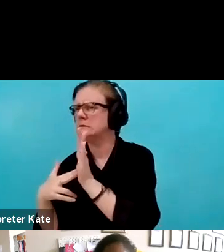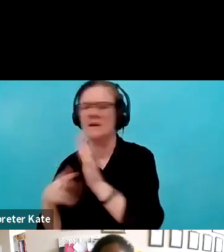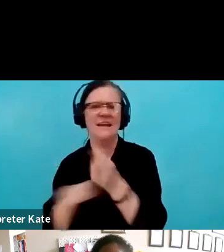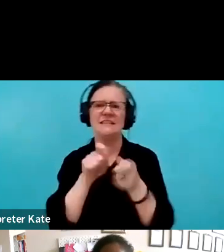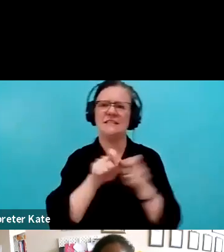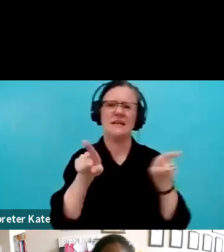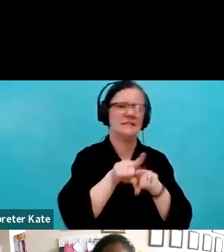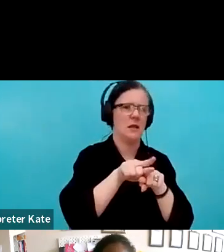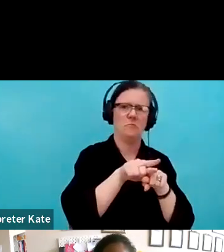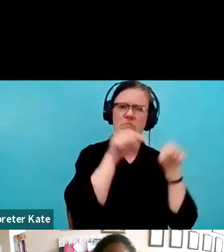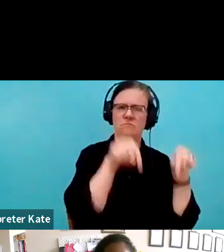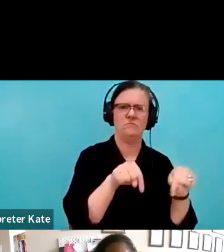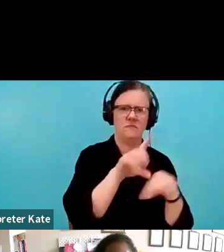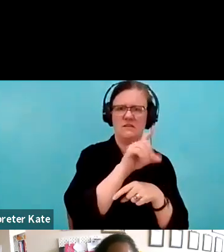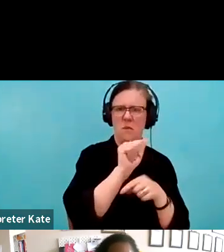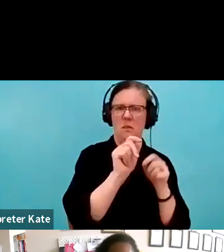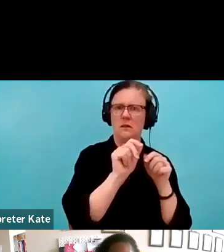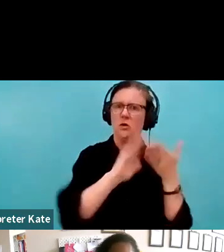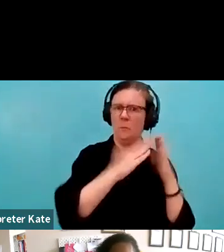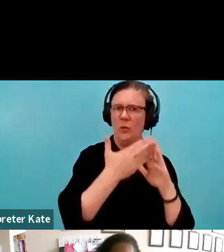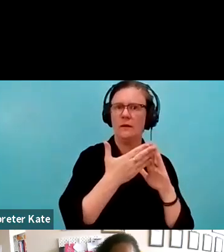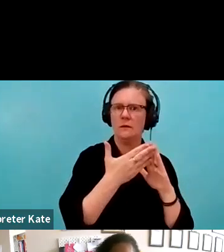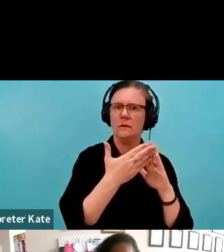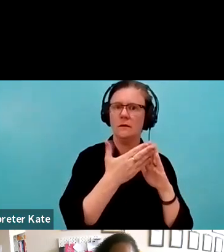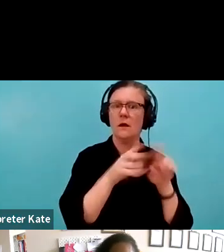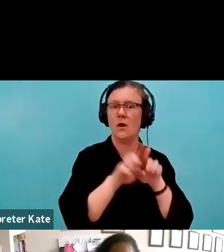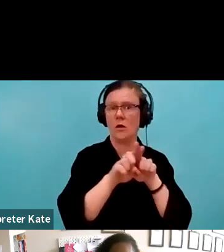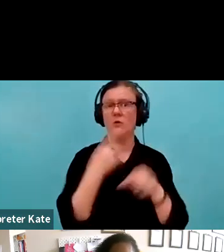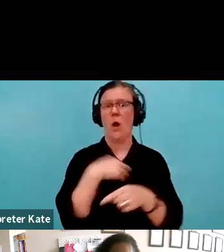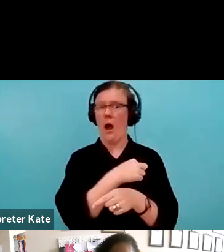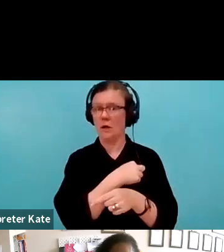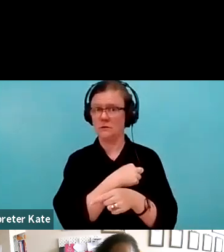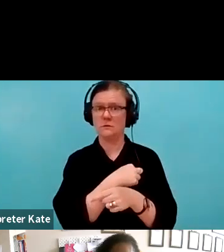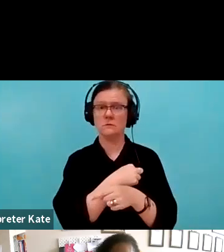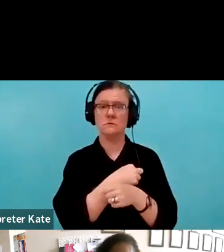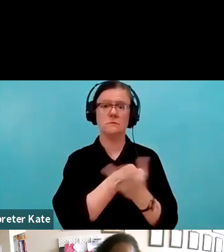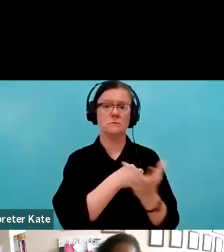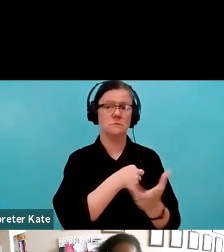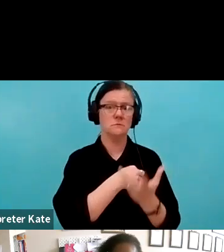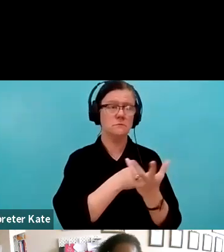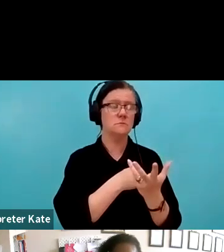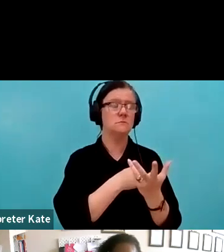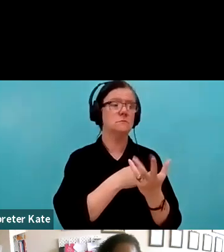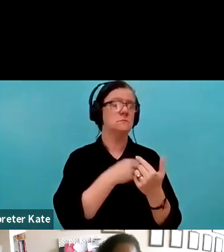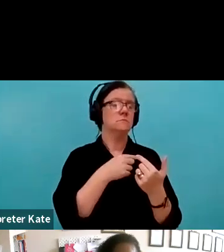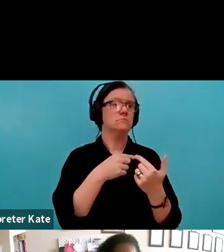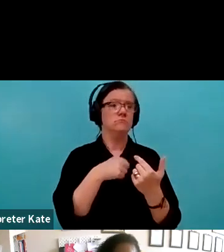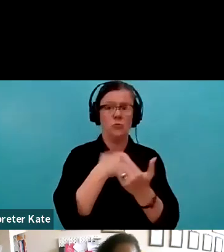thing that needs to happen in disability. And then for those of us, when we do get to places